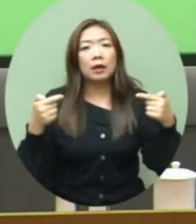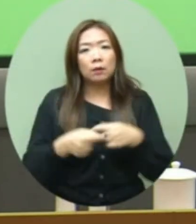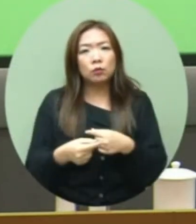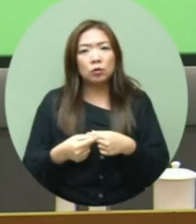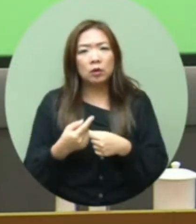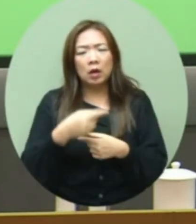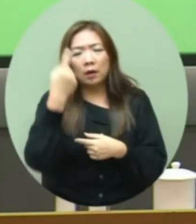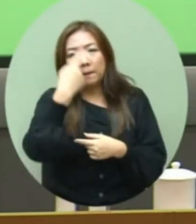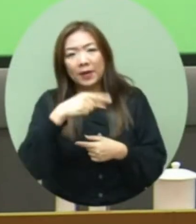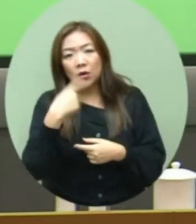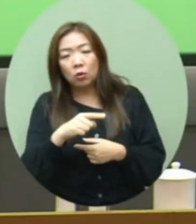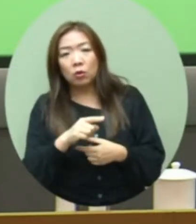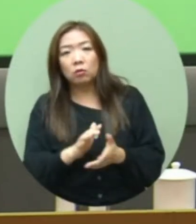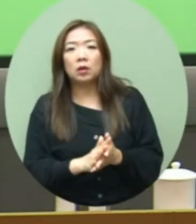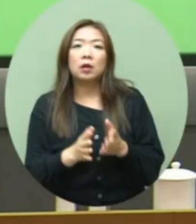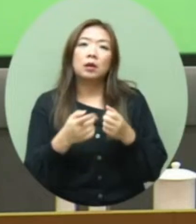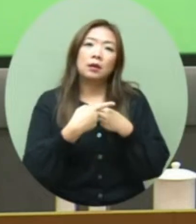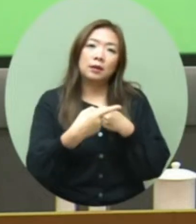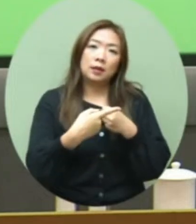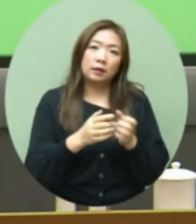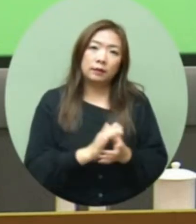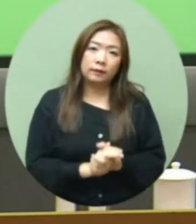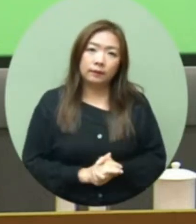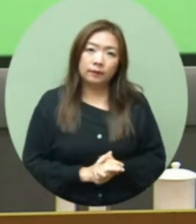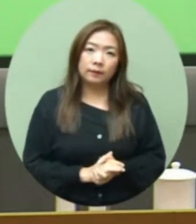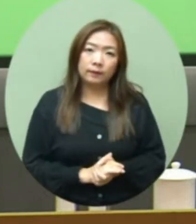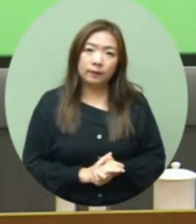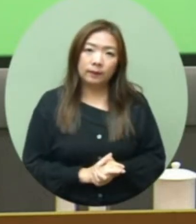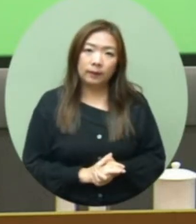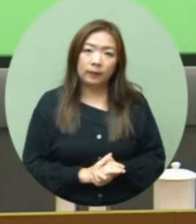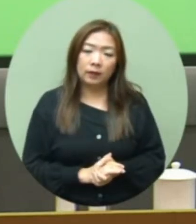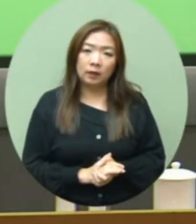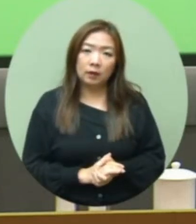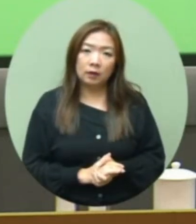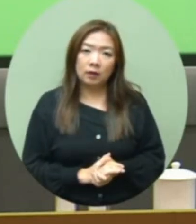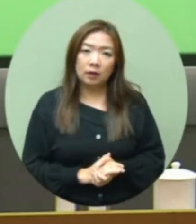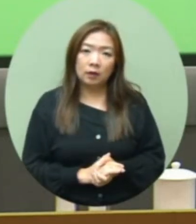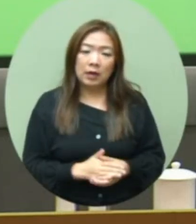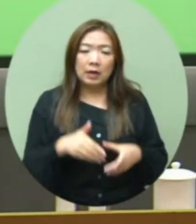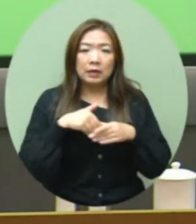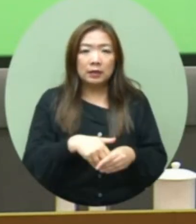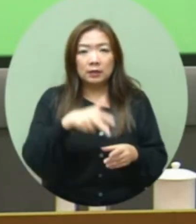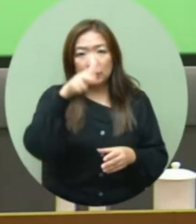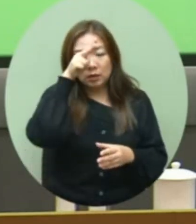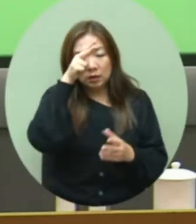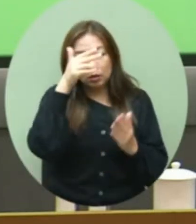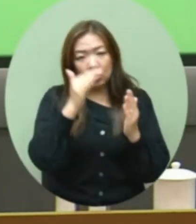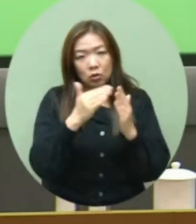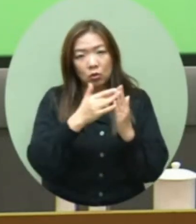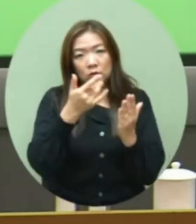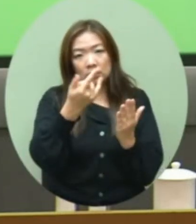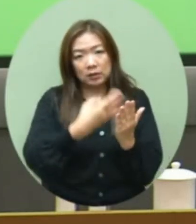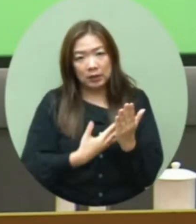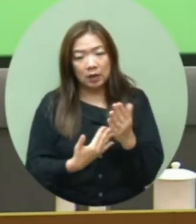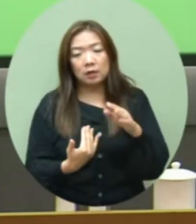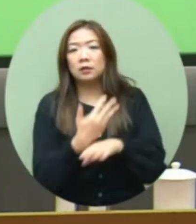and substandard ones being phased out, some people will be eligible for public